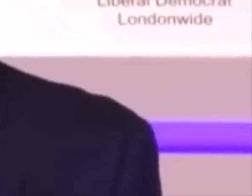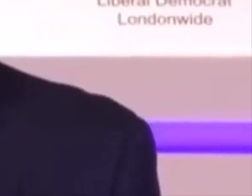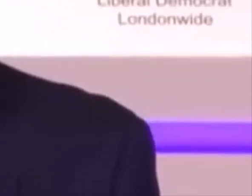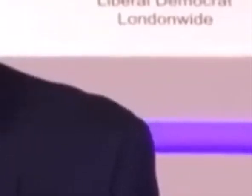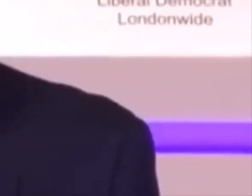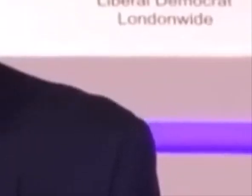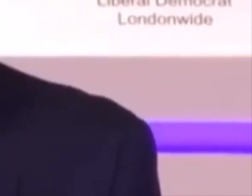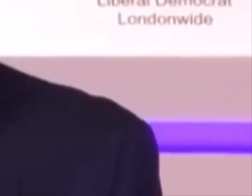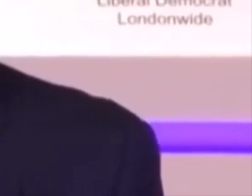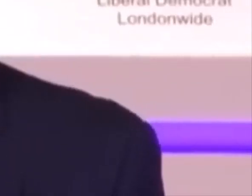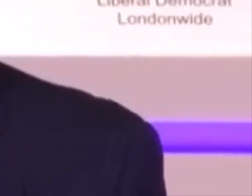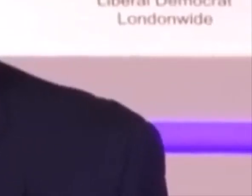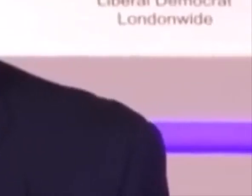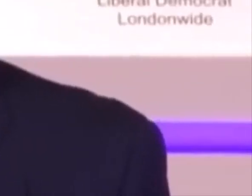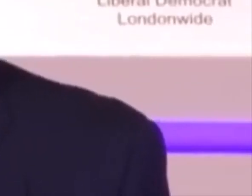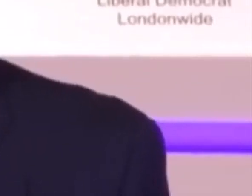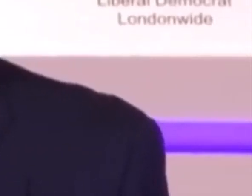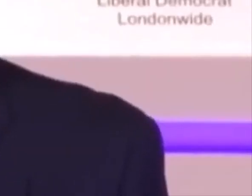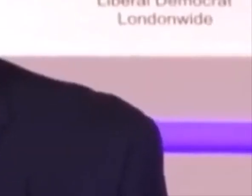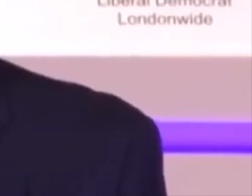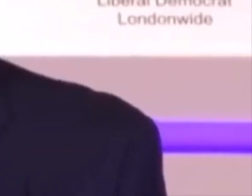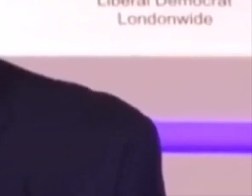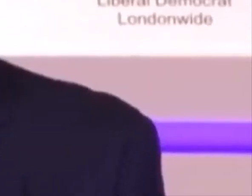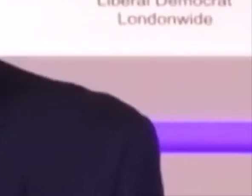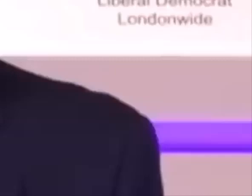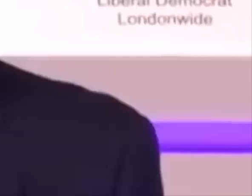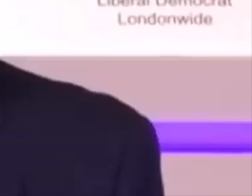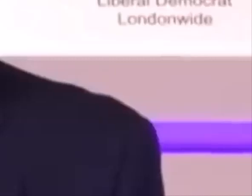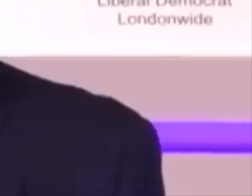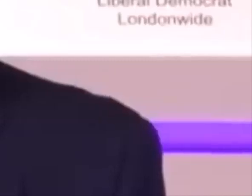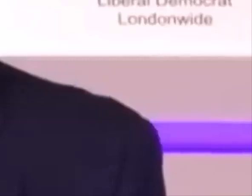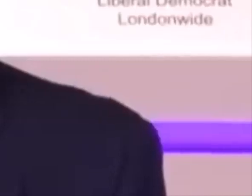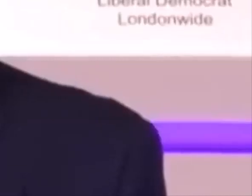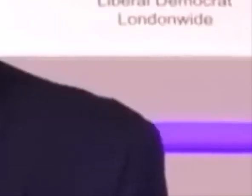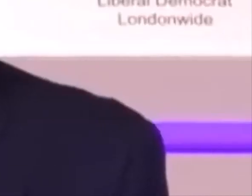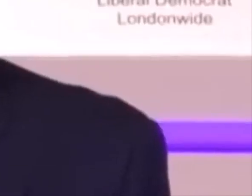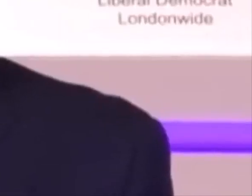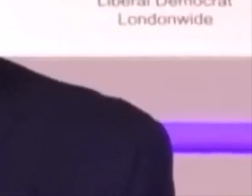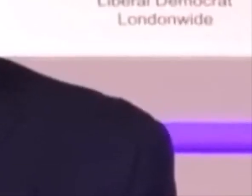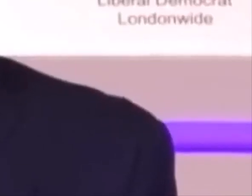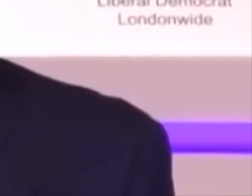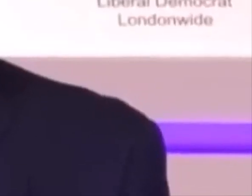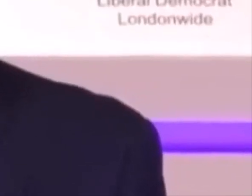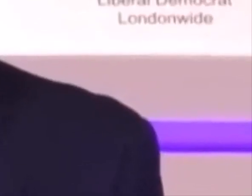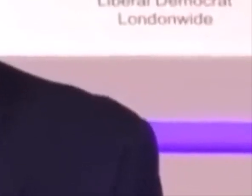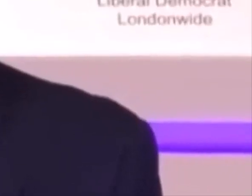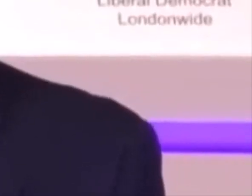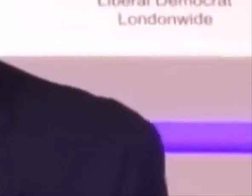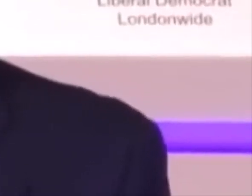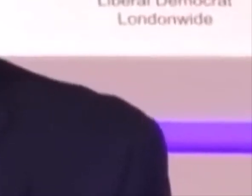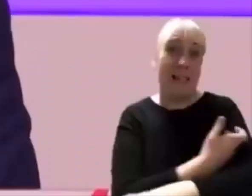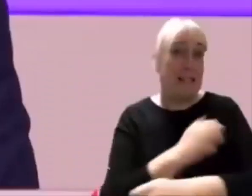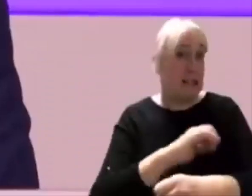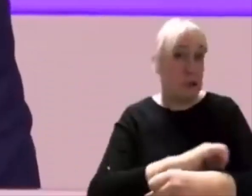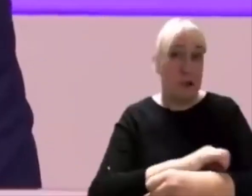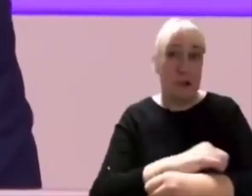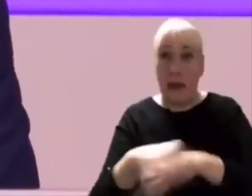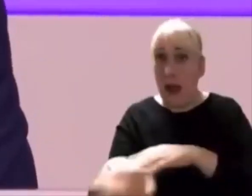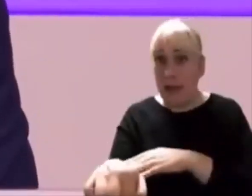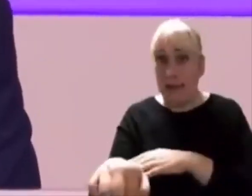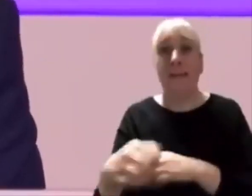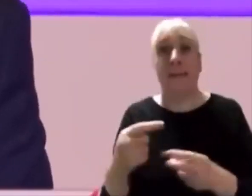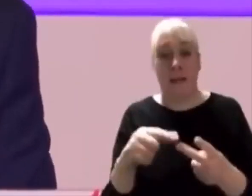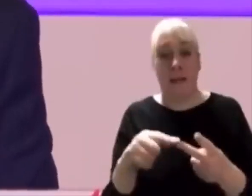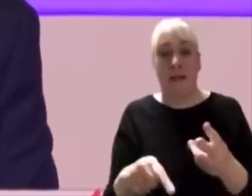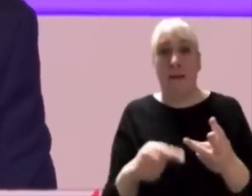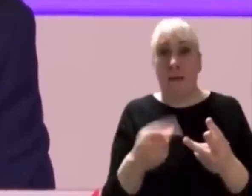Some are COVID deniers. Some are vaccine deniers. And some are Tories.